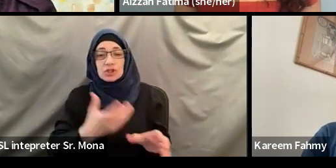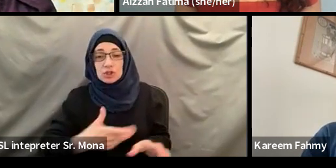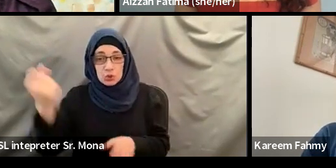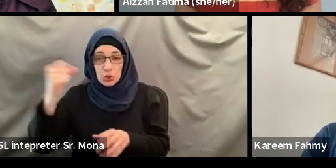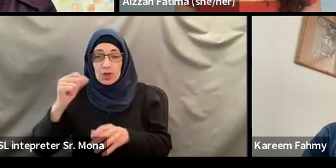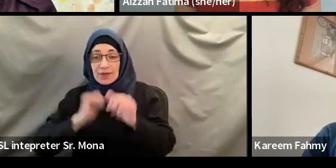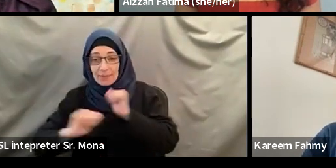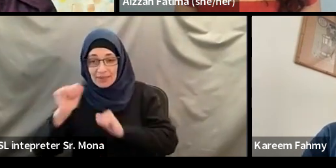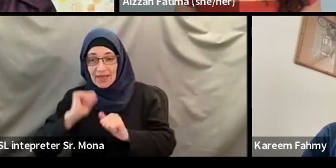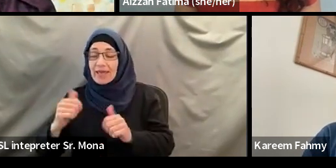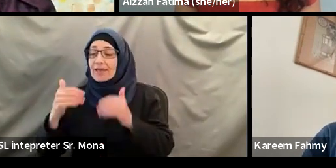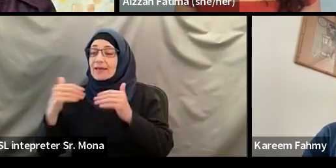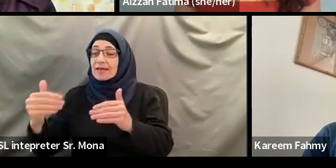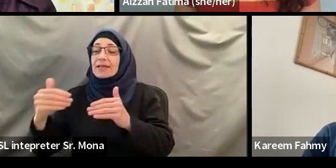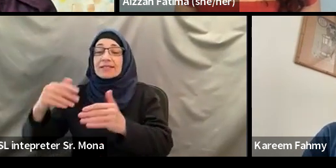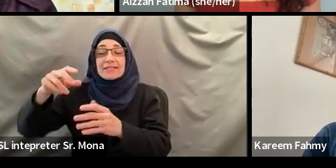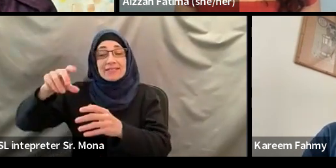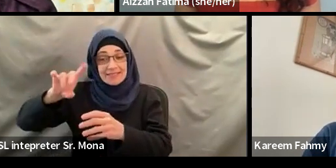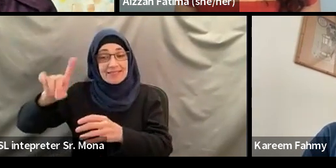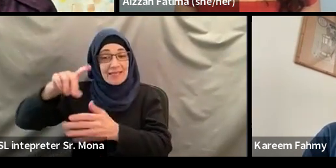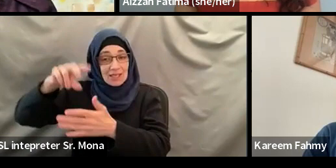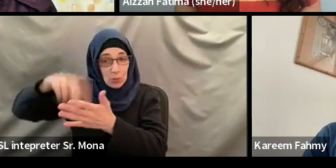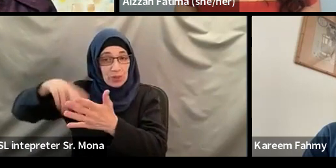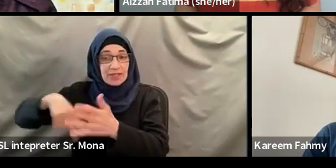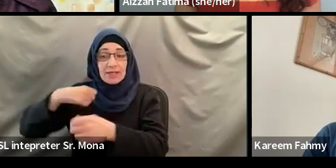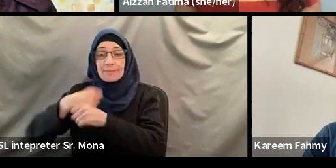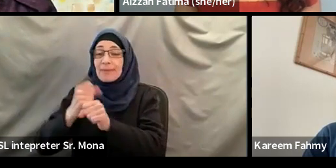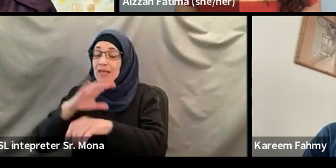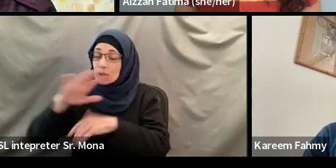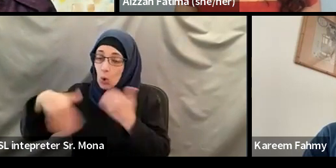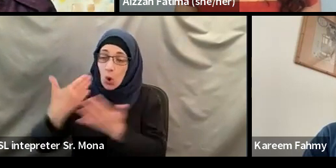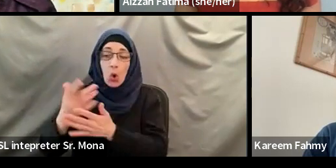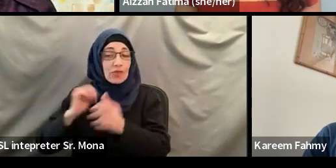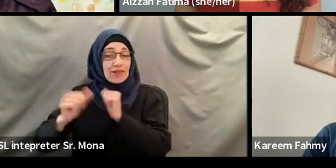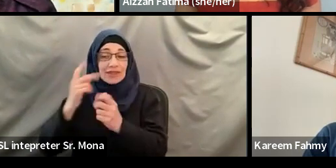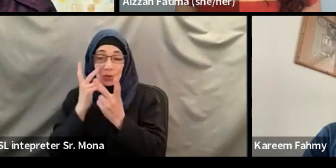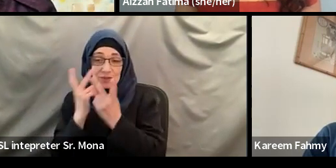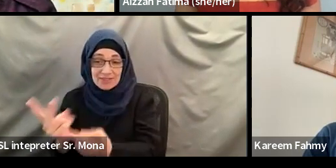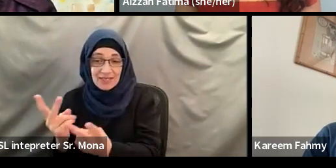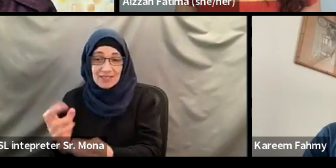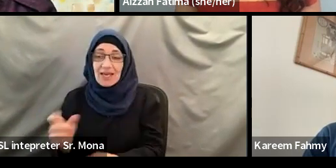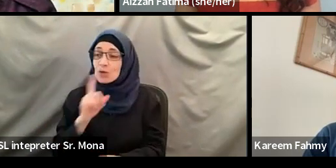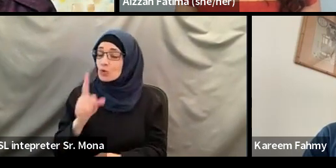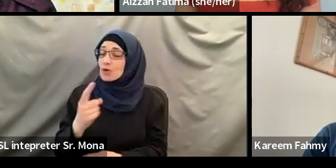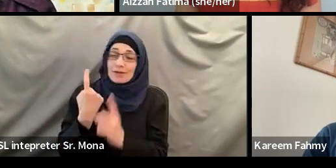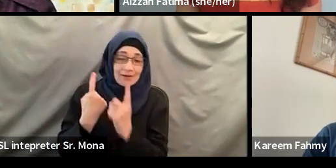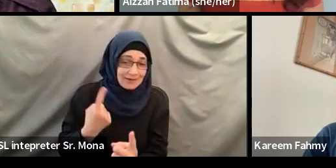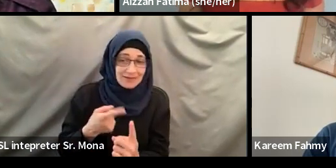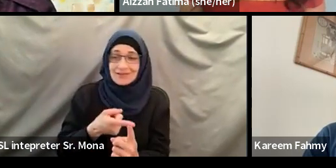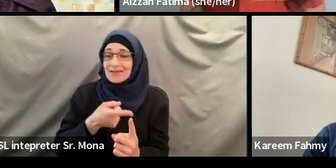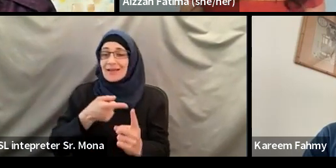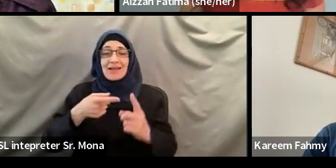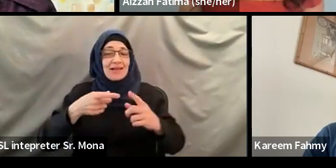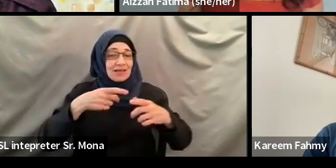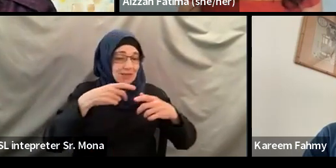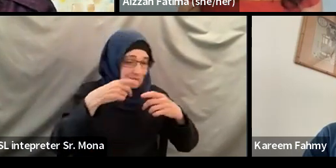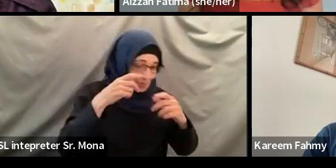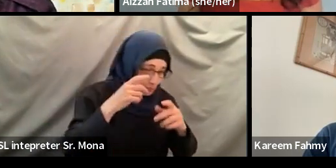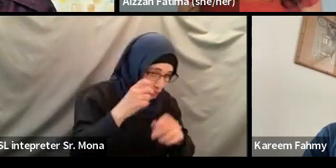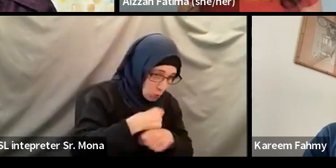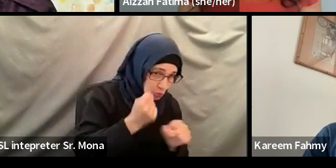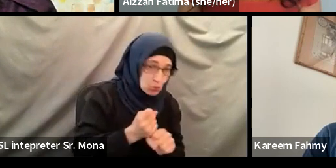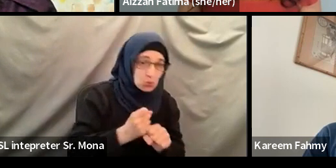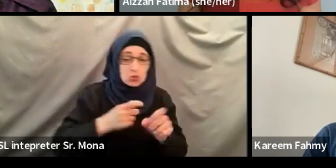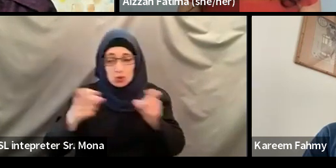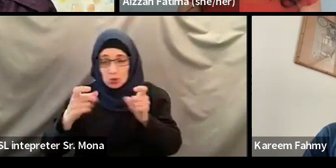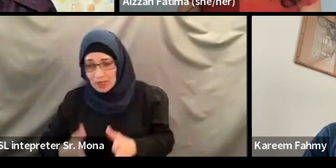come see it, and then pretty much single-handedly produced it and directed, like got it into production and directed the